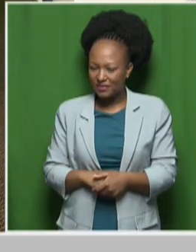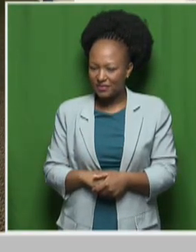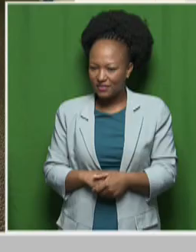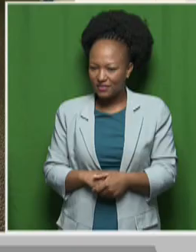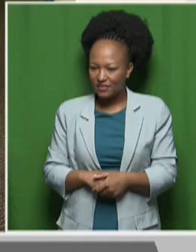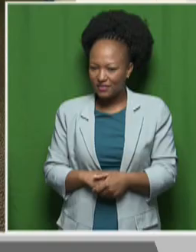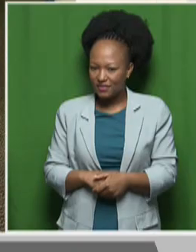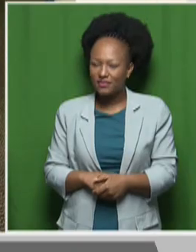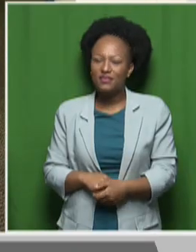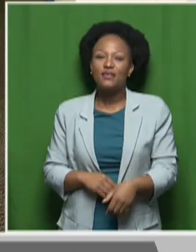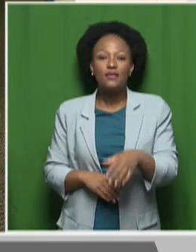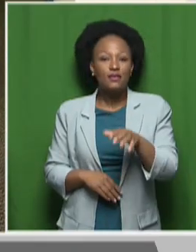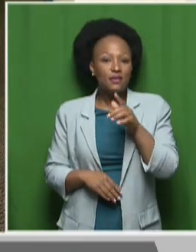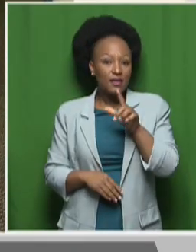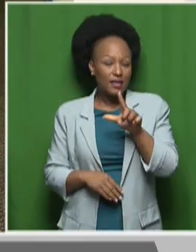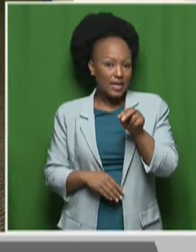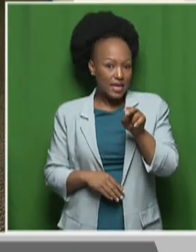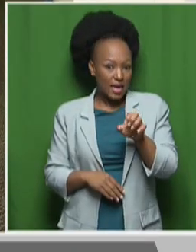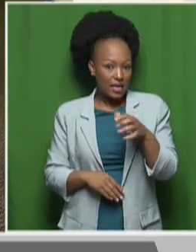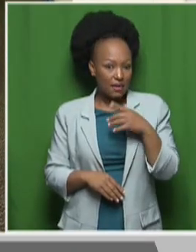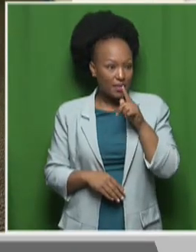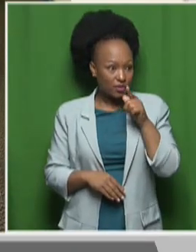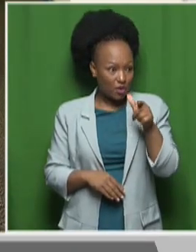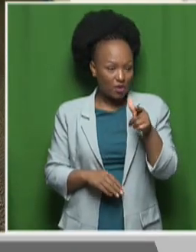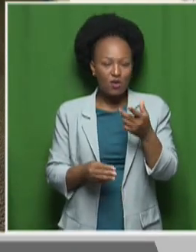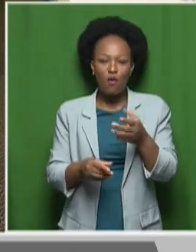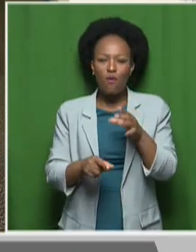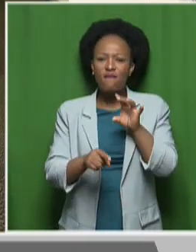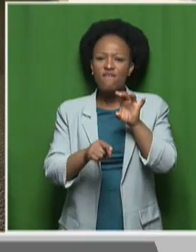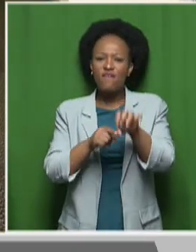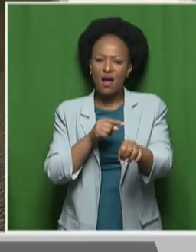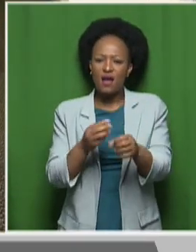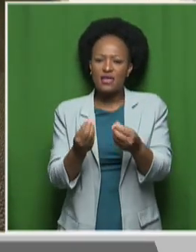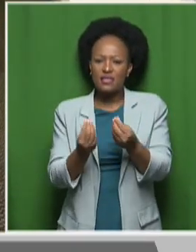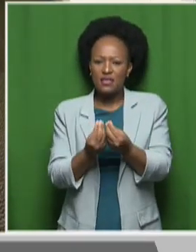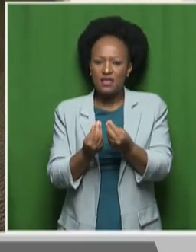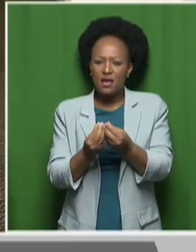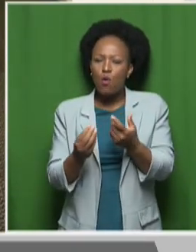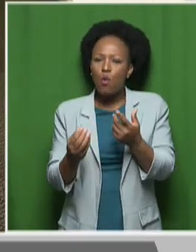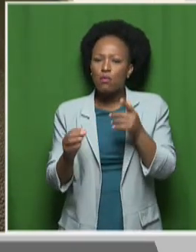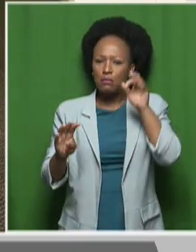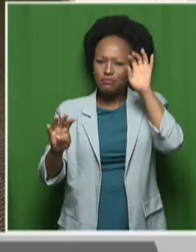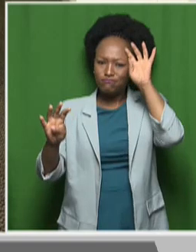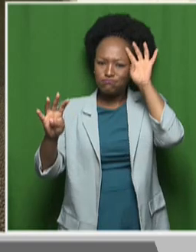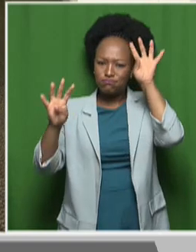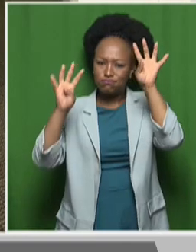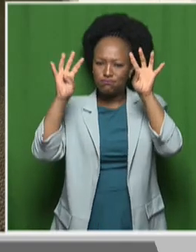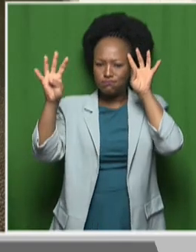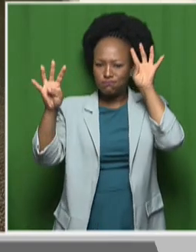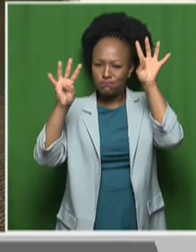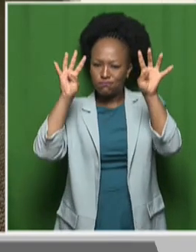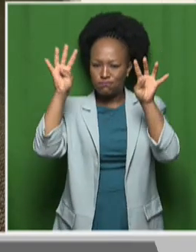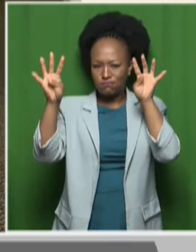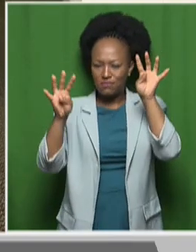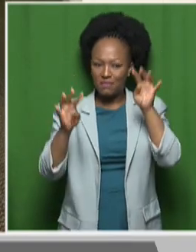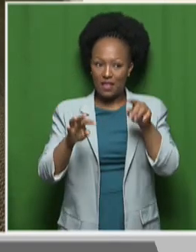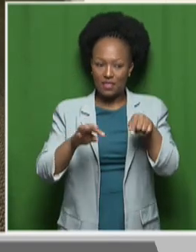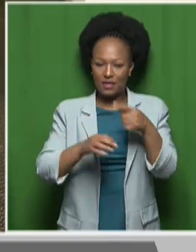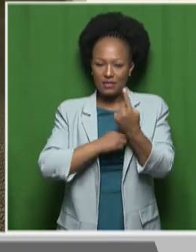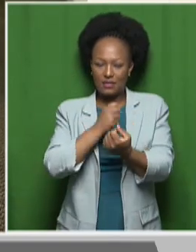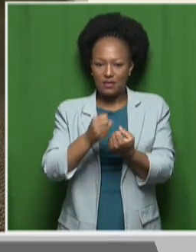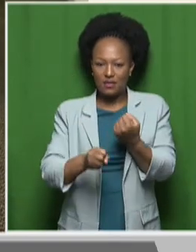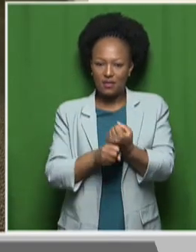Leanne, I told you I'm going to find something interesting because it's all about the innovation. And this year, of course, it